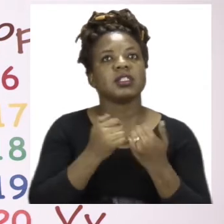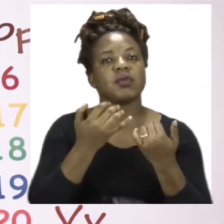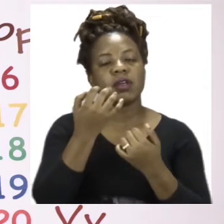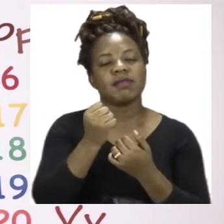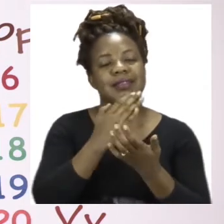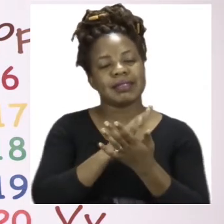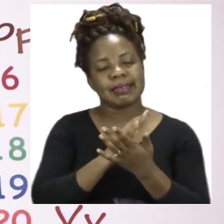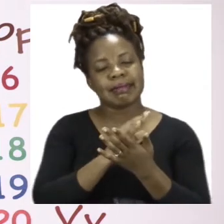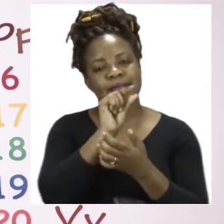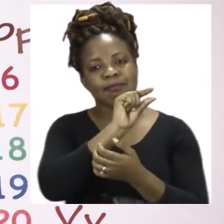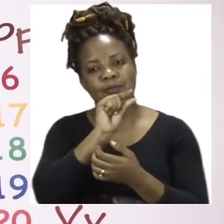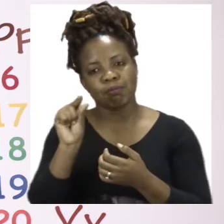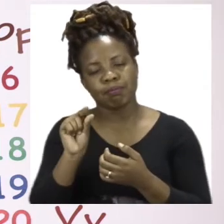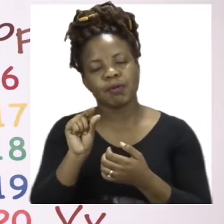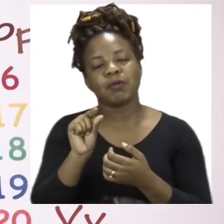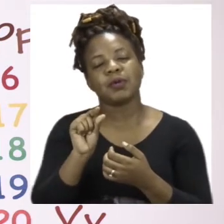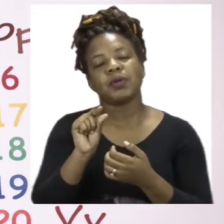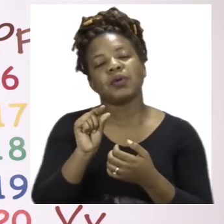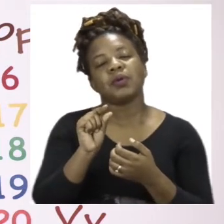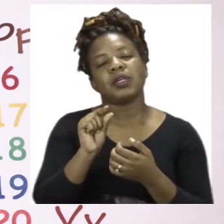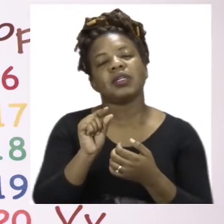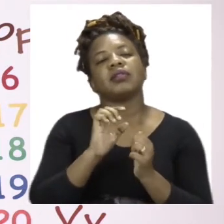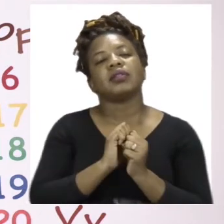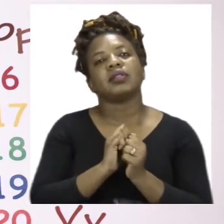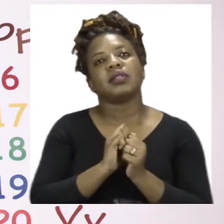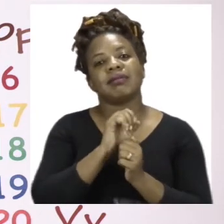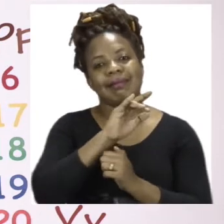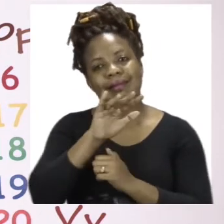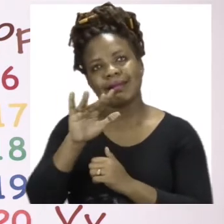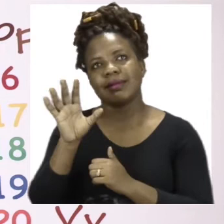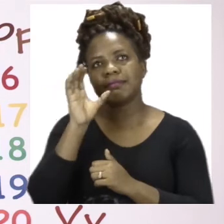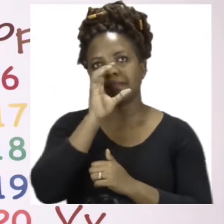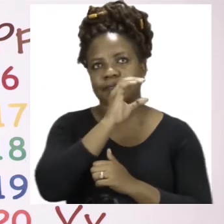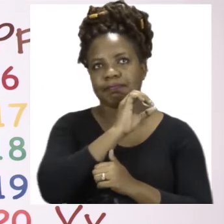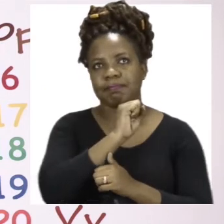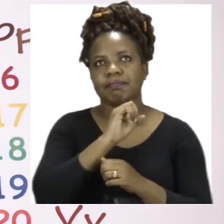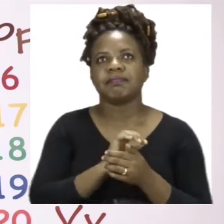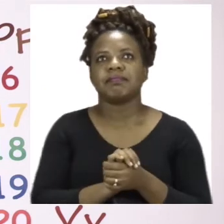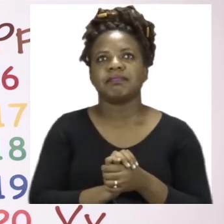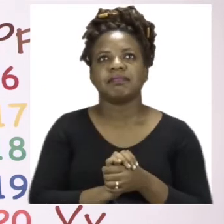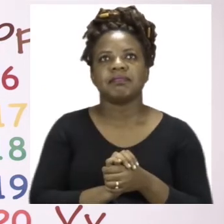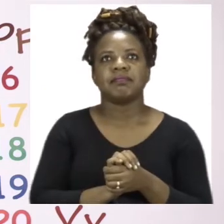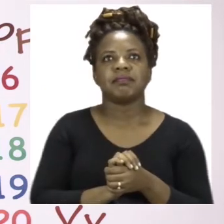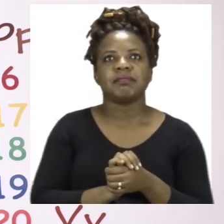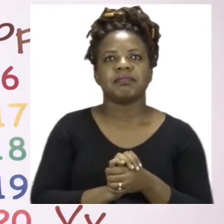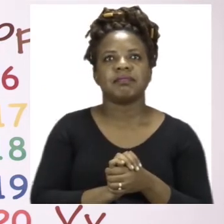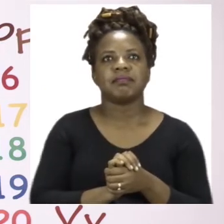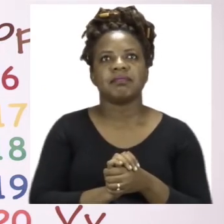a smartphone. So, they have already given us the first word going down, which